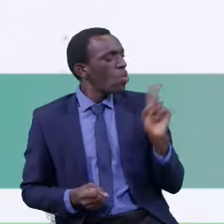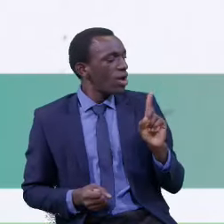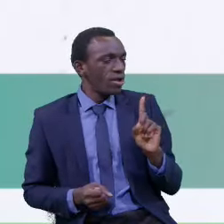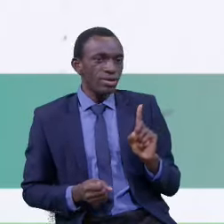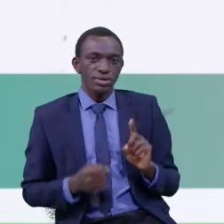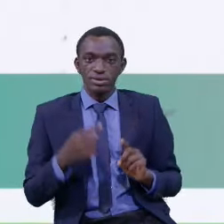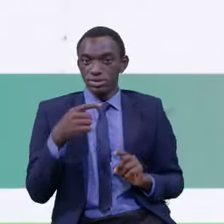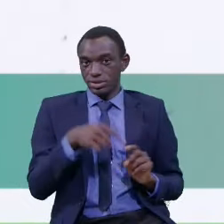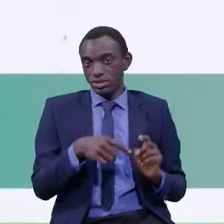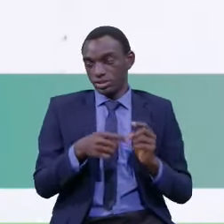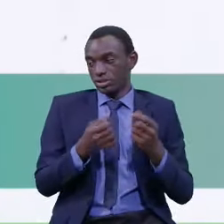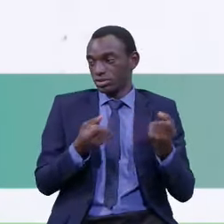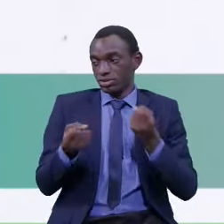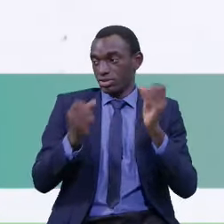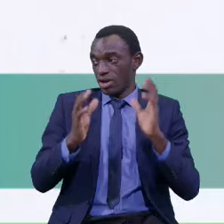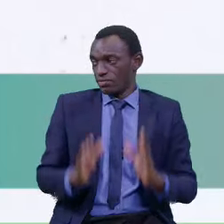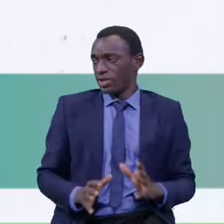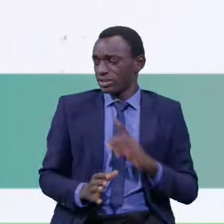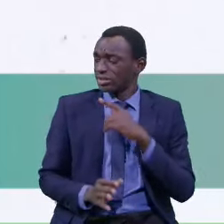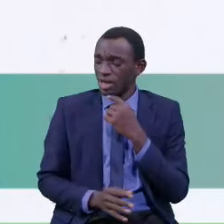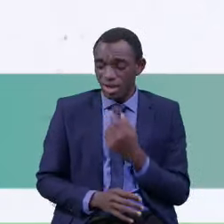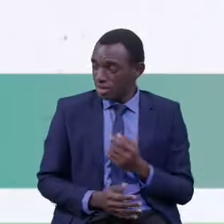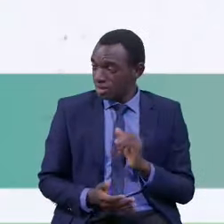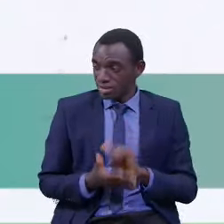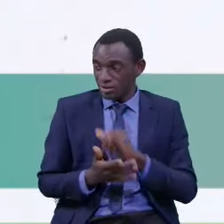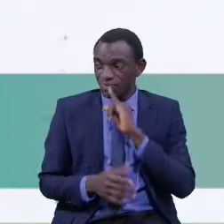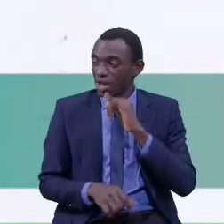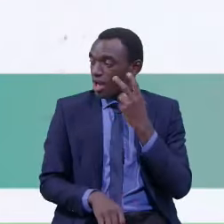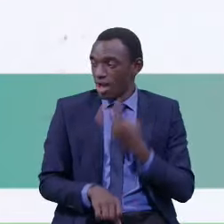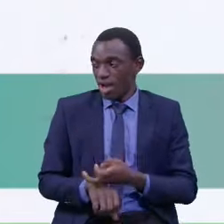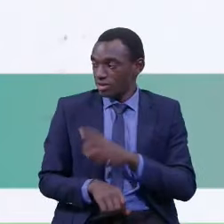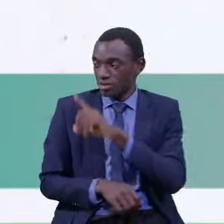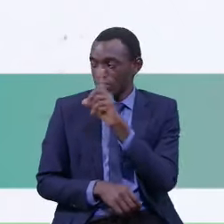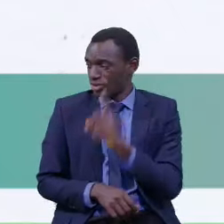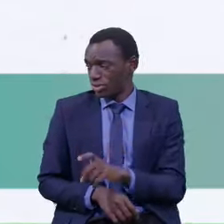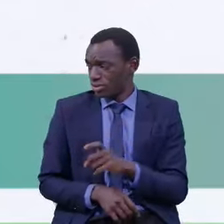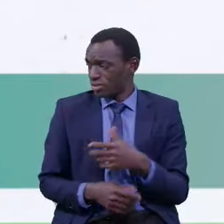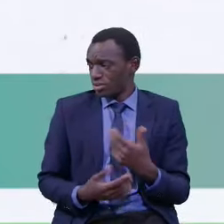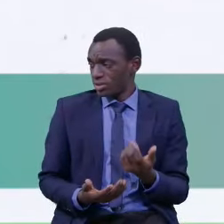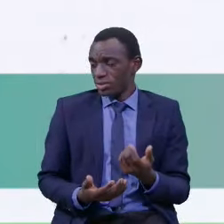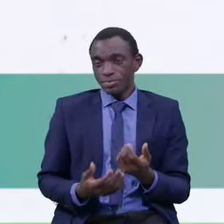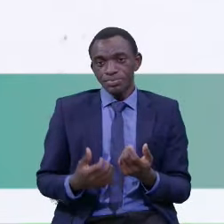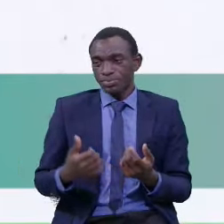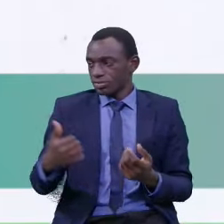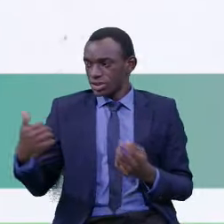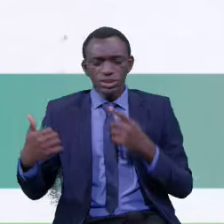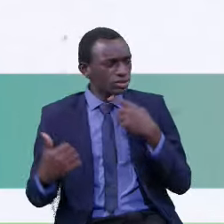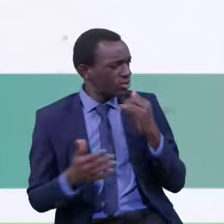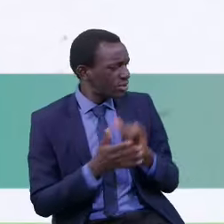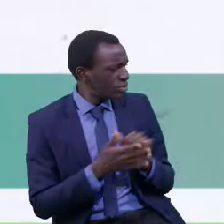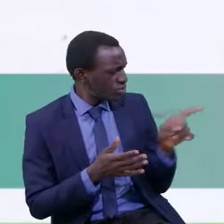a difficult question. Where am I going? Hey, because you are driving. I thought you were going